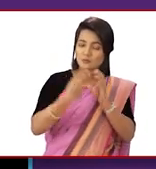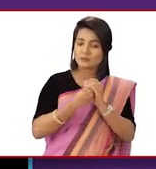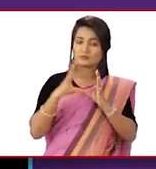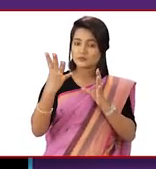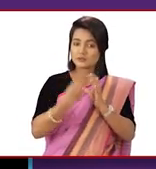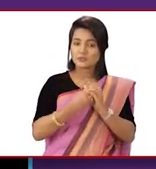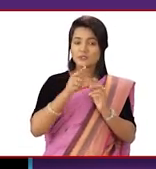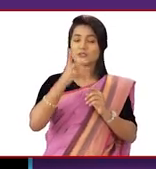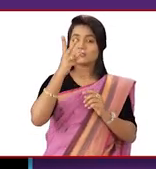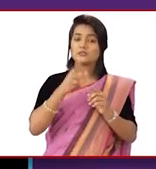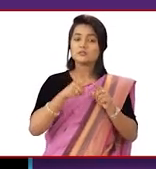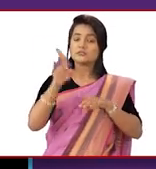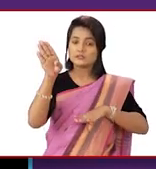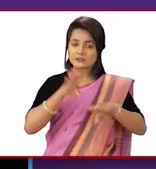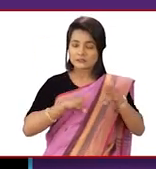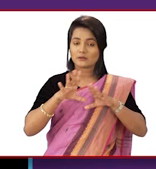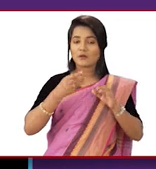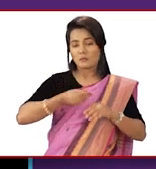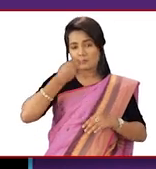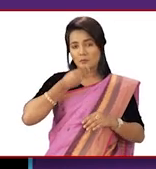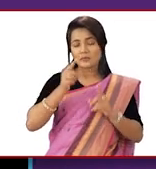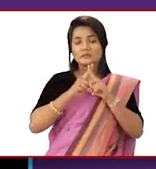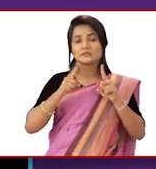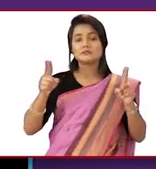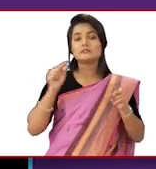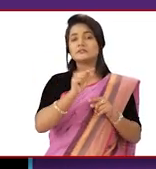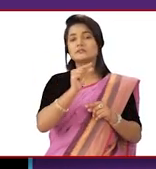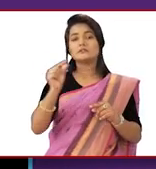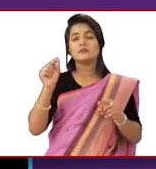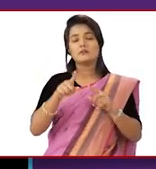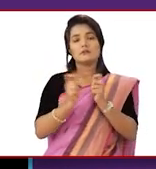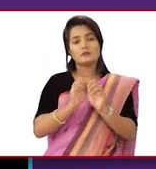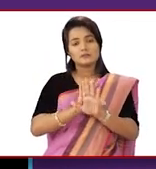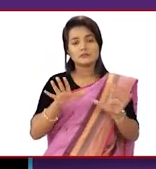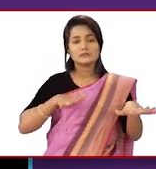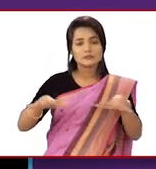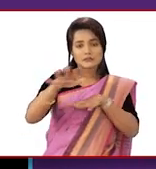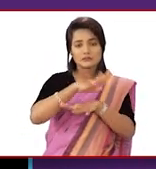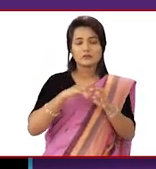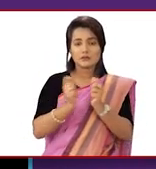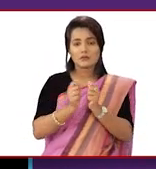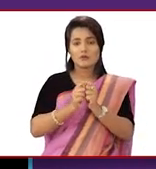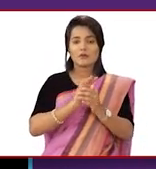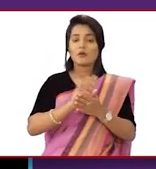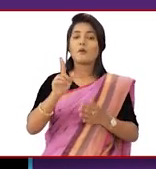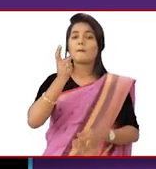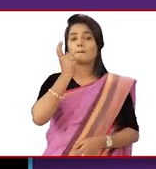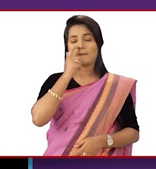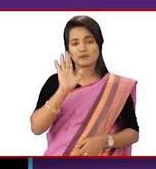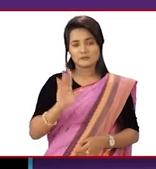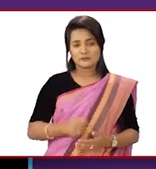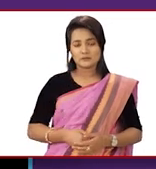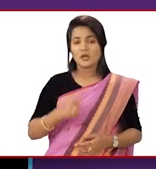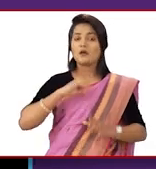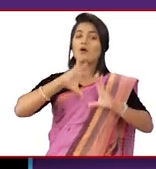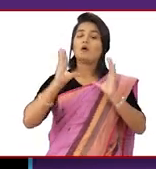this artificial definition we have created that this is something that should be done by a man and this is something that should be done by a woman. So to